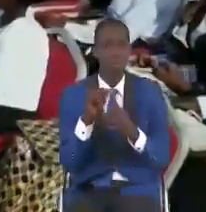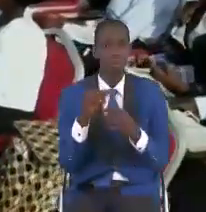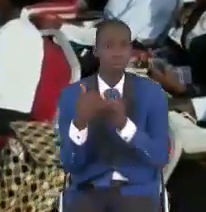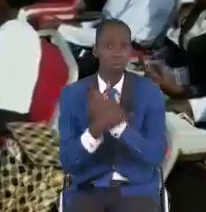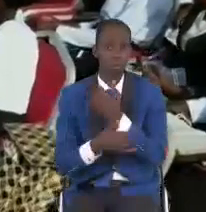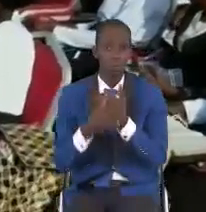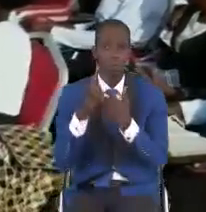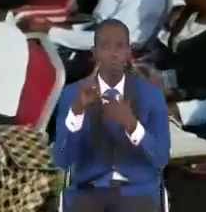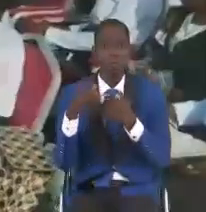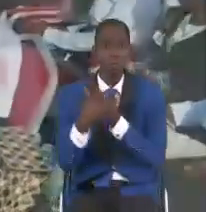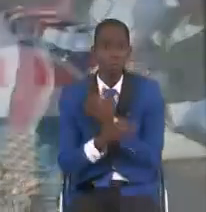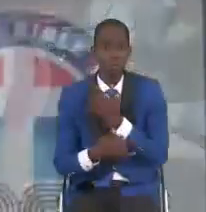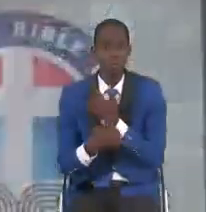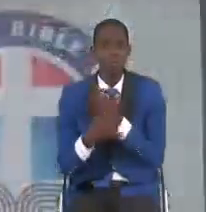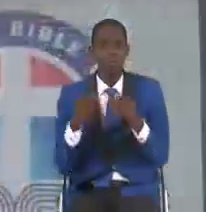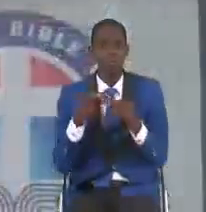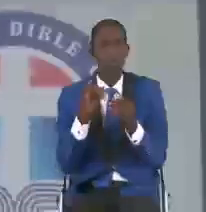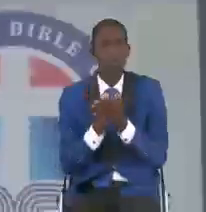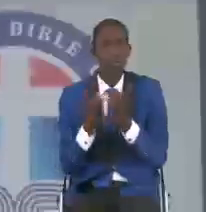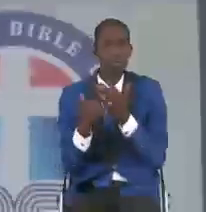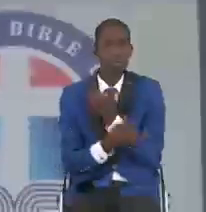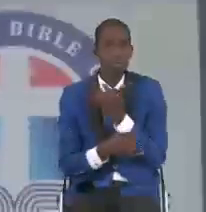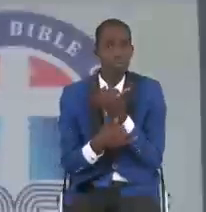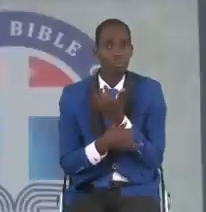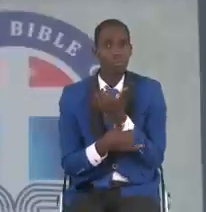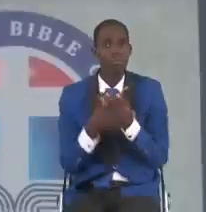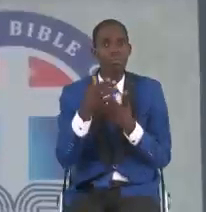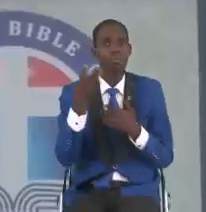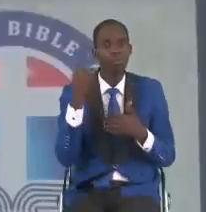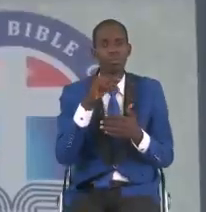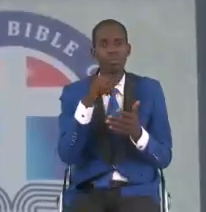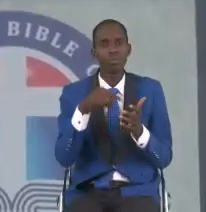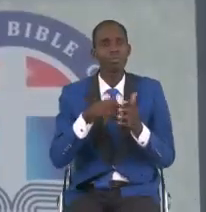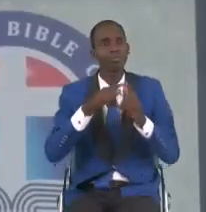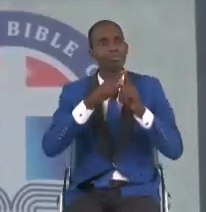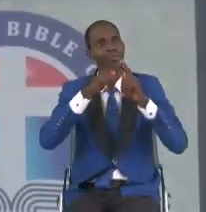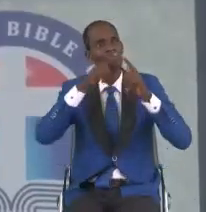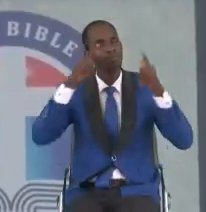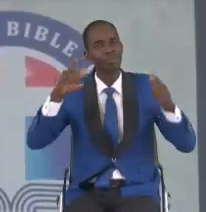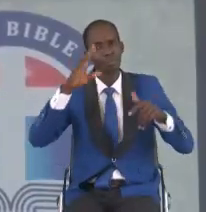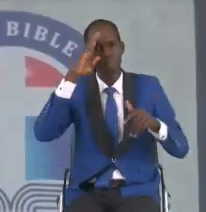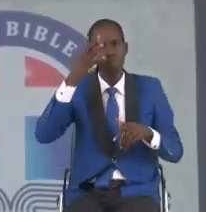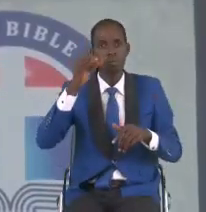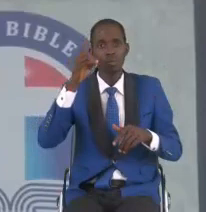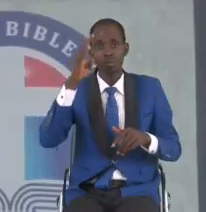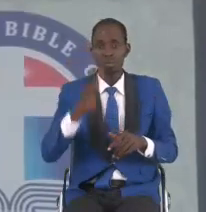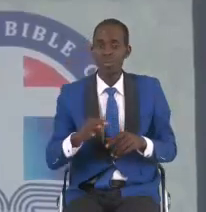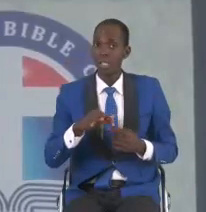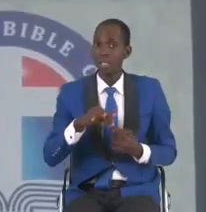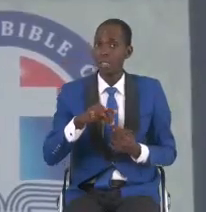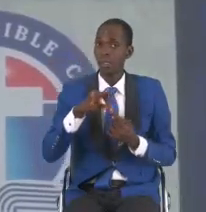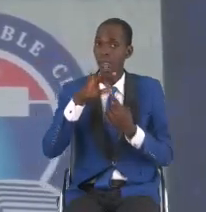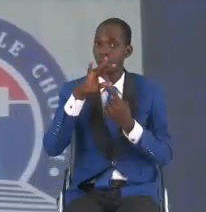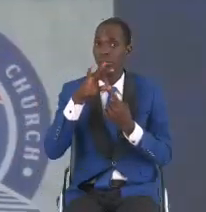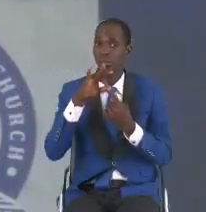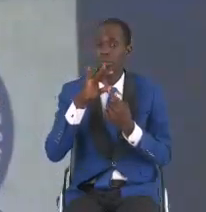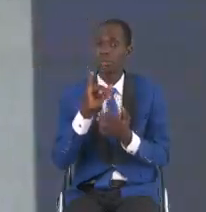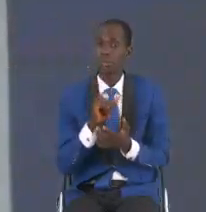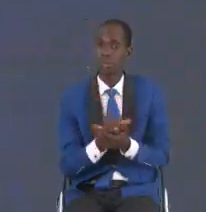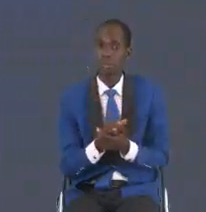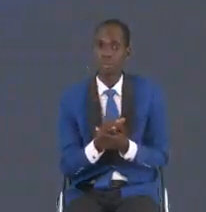country, there was this great man of God, except that